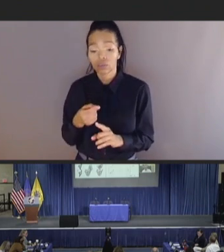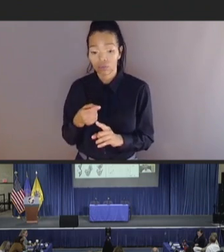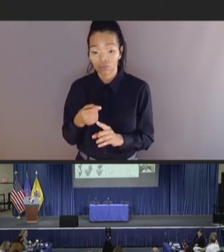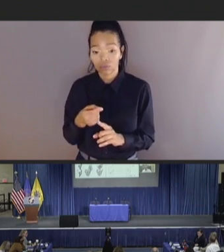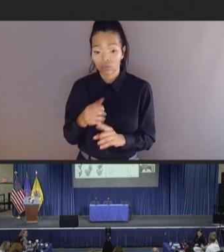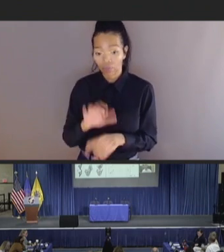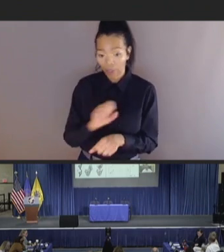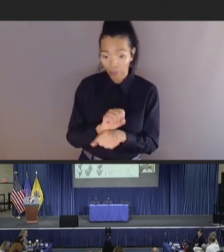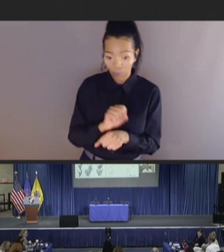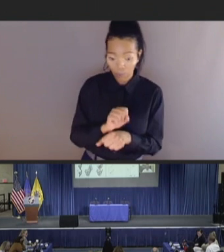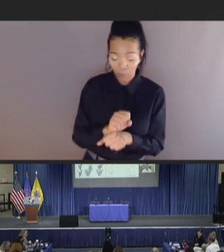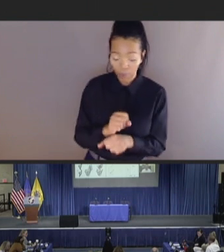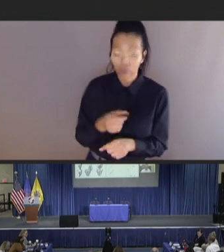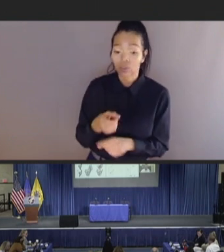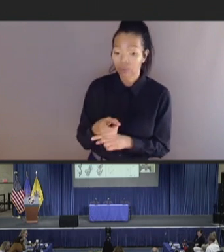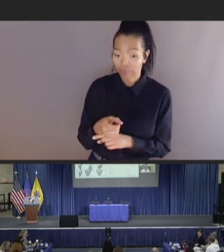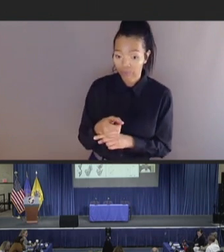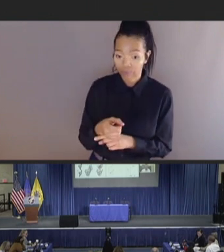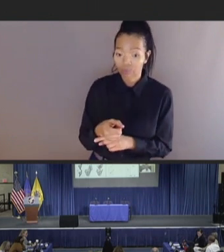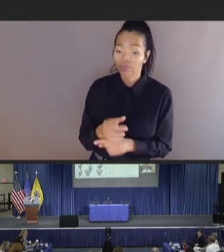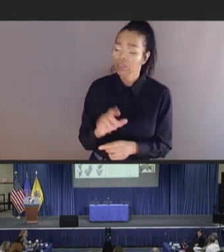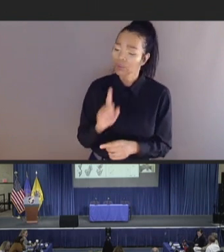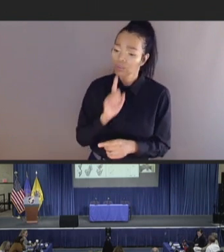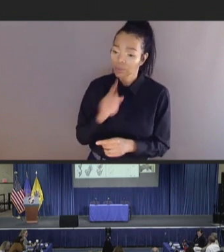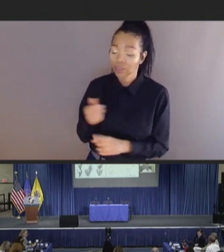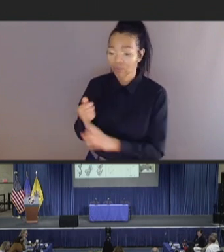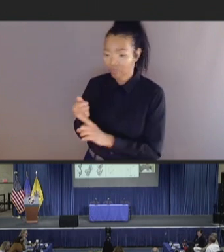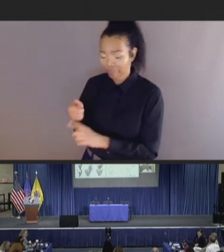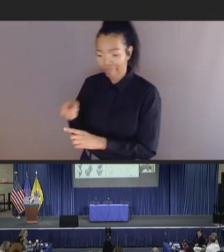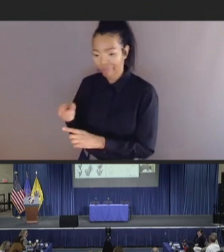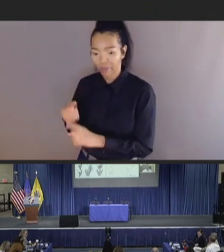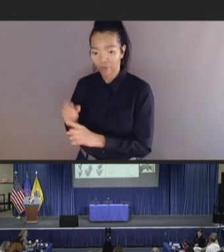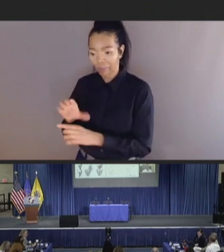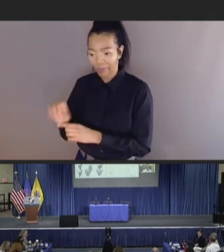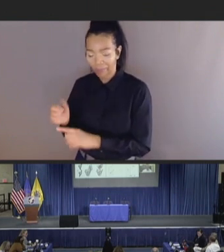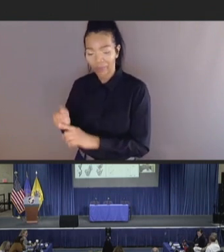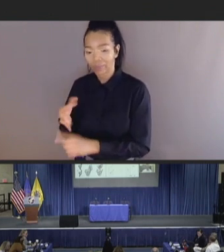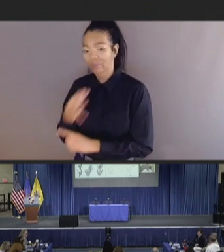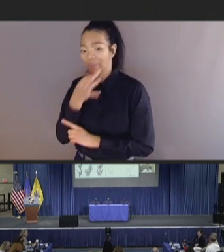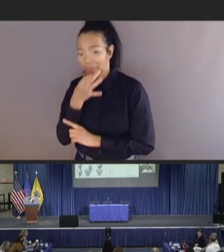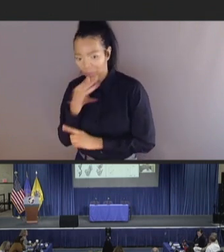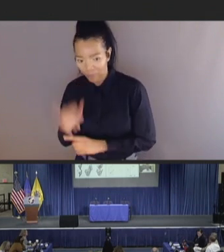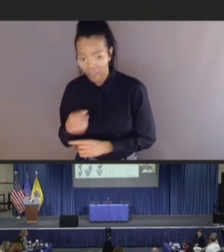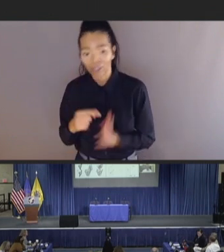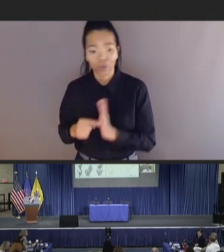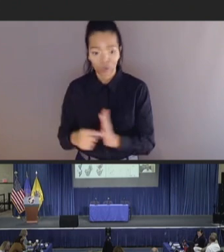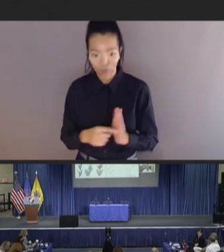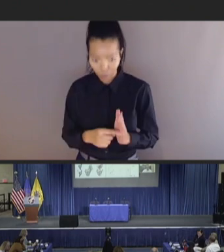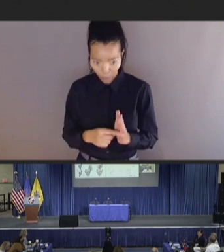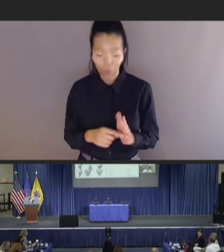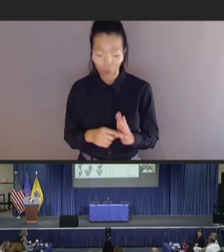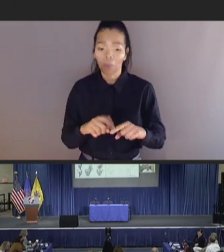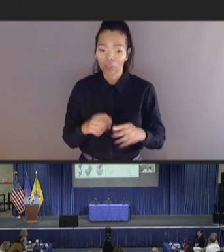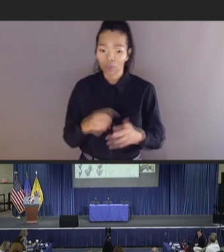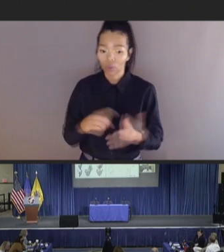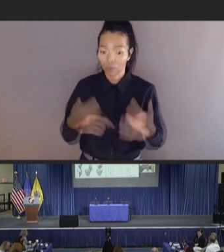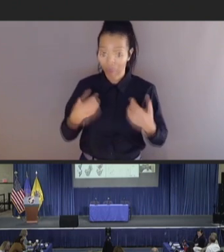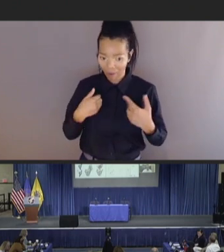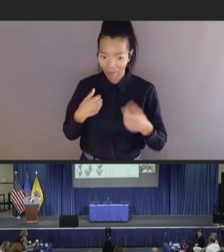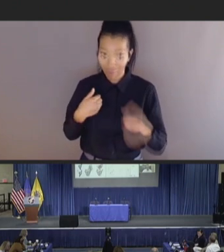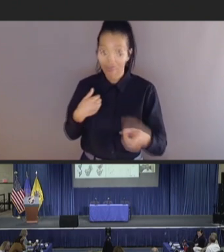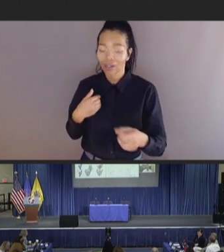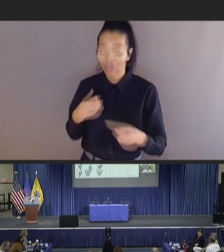has Andrew is an expert in cryo-EM. And what Andrew has shown, I mean, based on the collaboration that we have with Bill